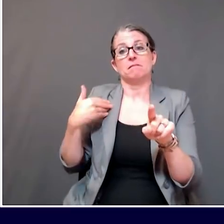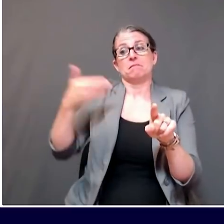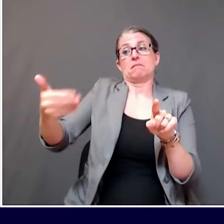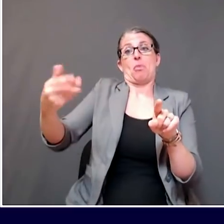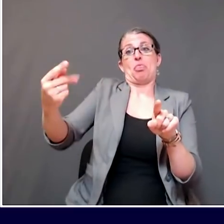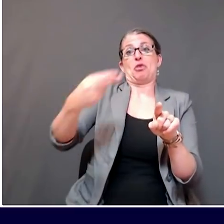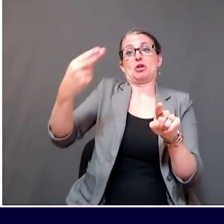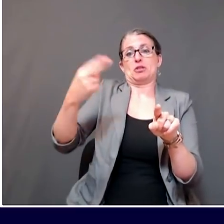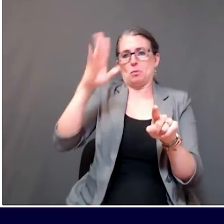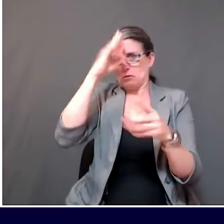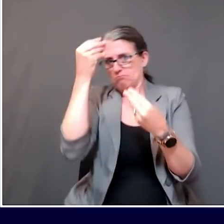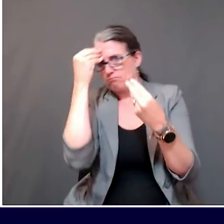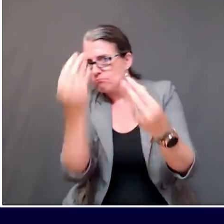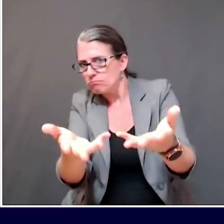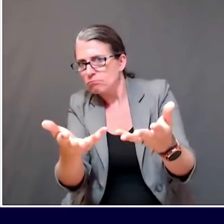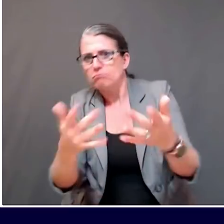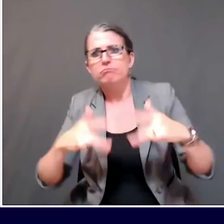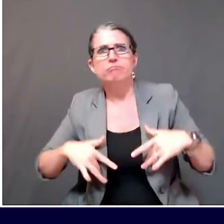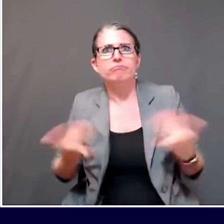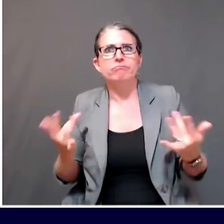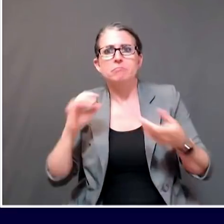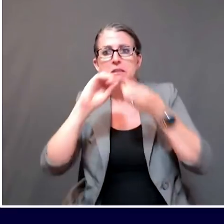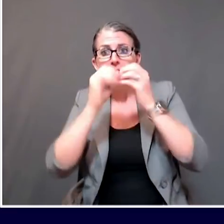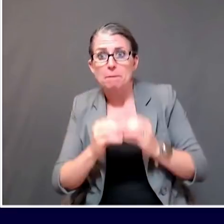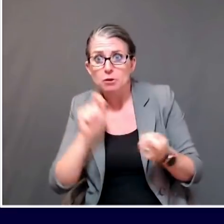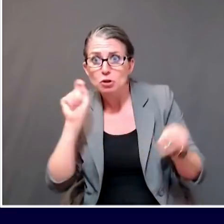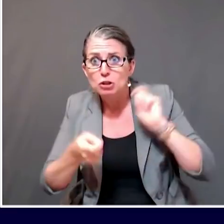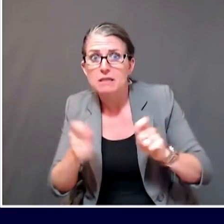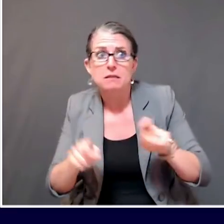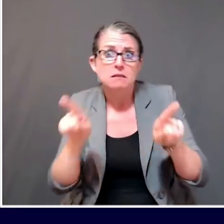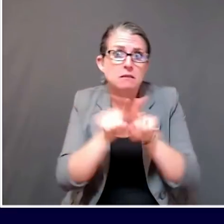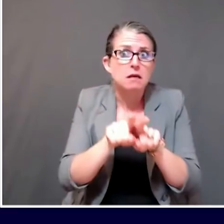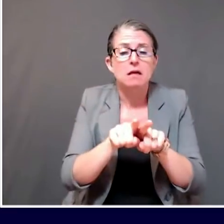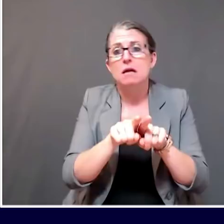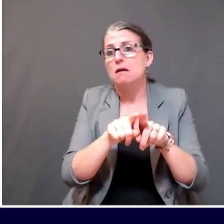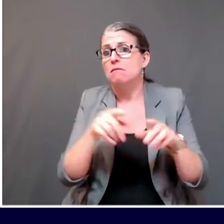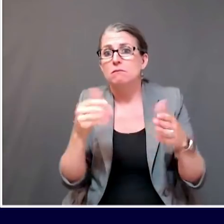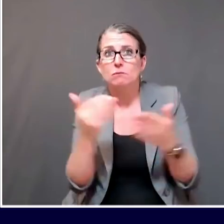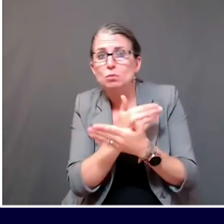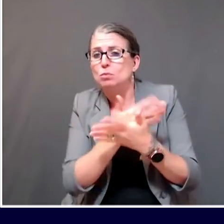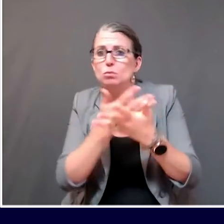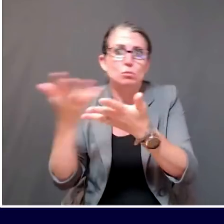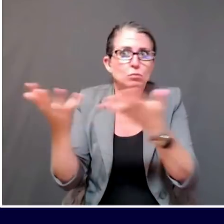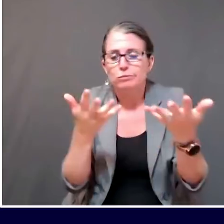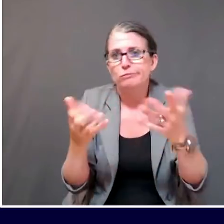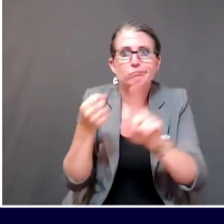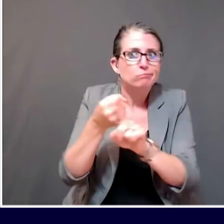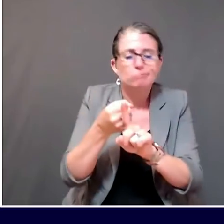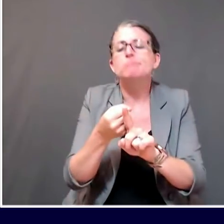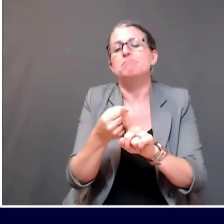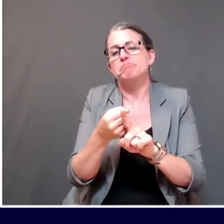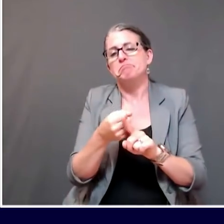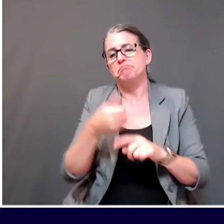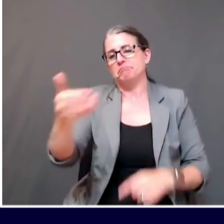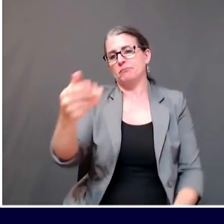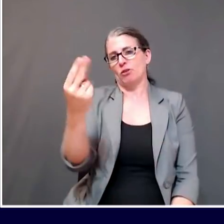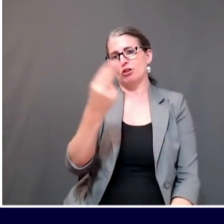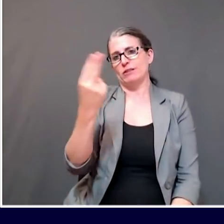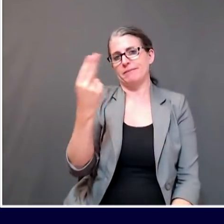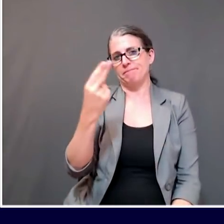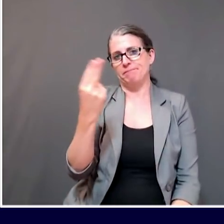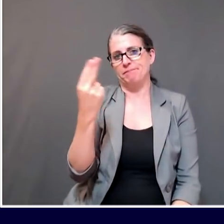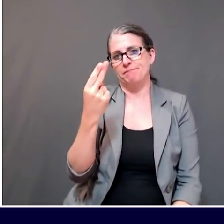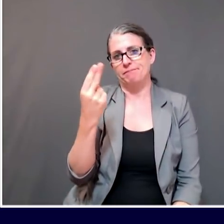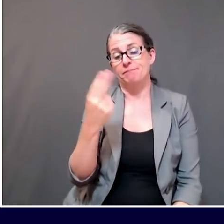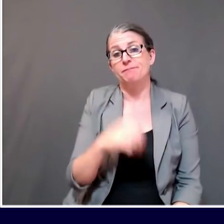any results from that as they become available. I'd like to take a moment now to discuss a